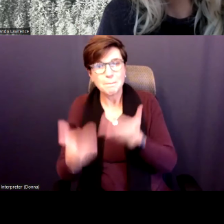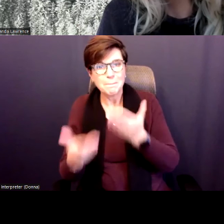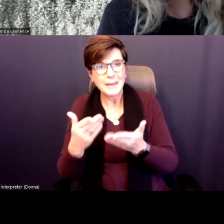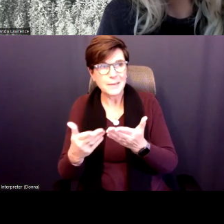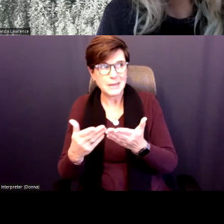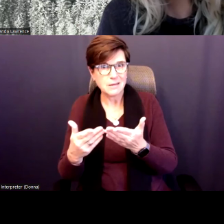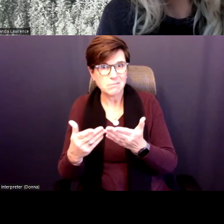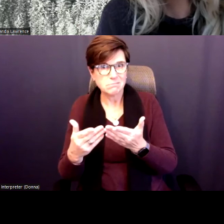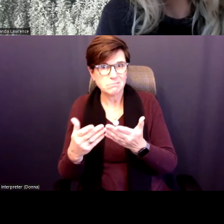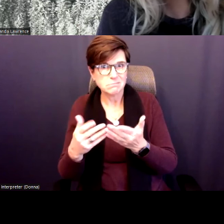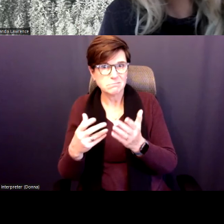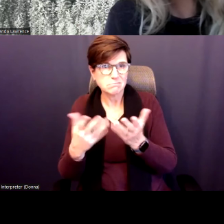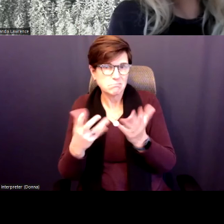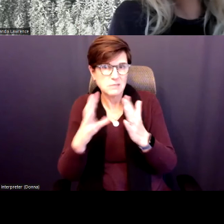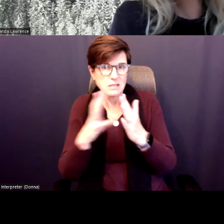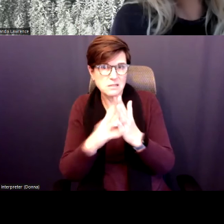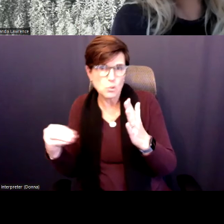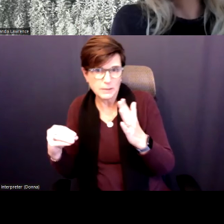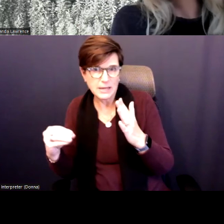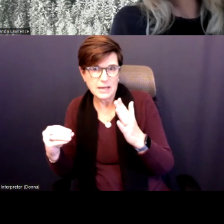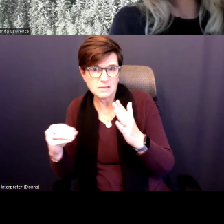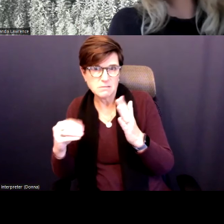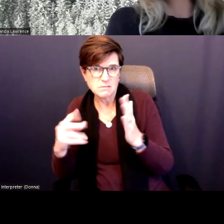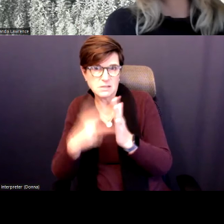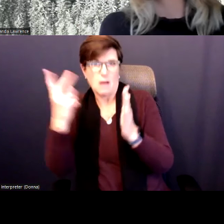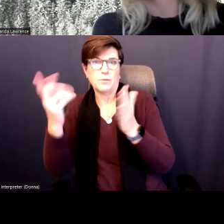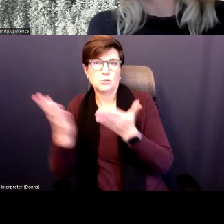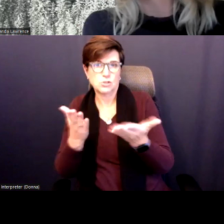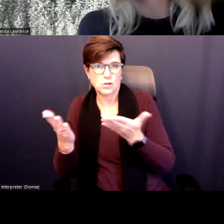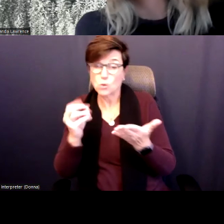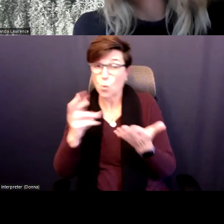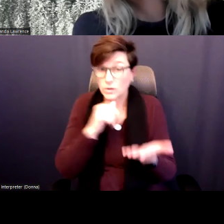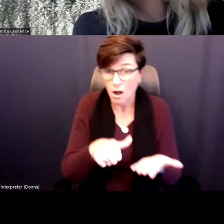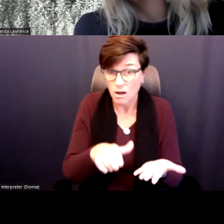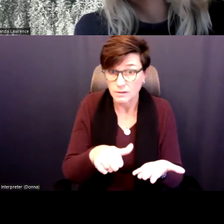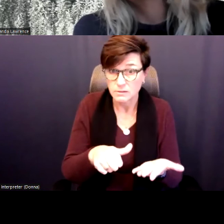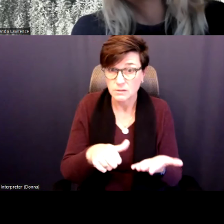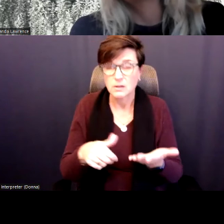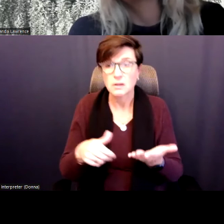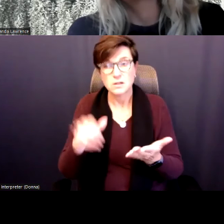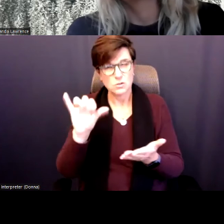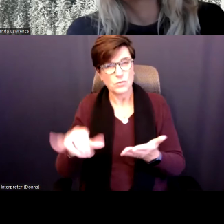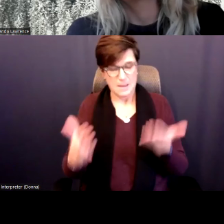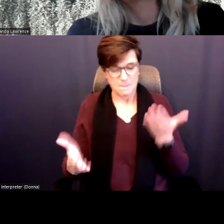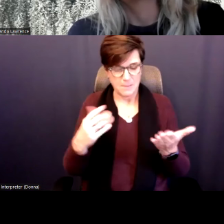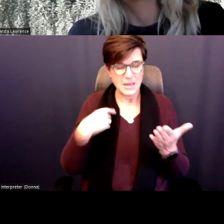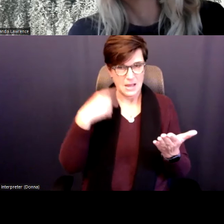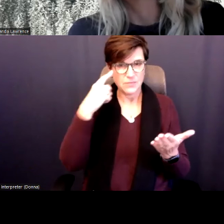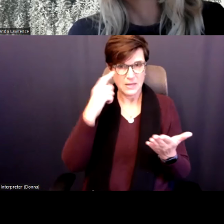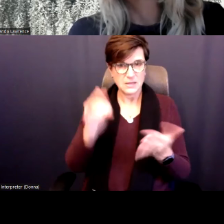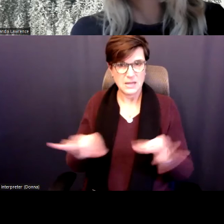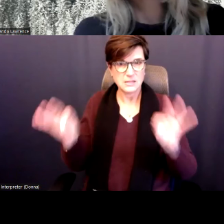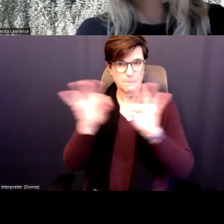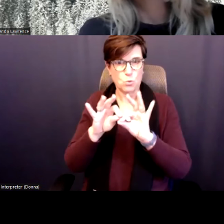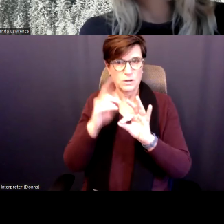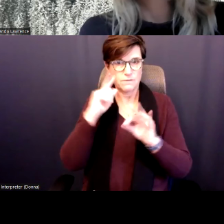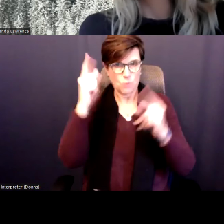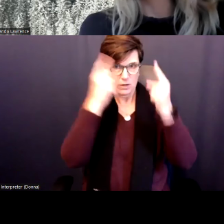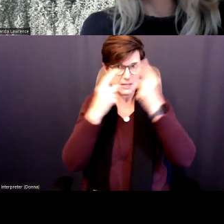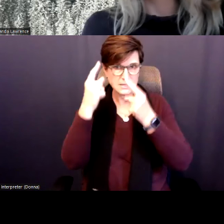or not. Those are the types of considerations that would be factored in. May